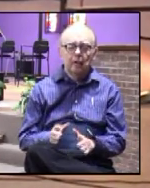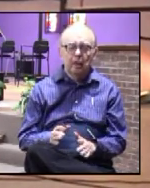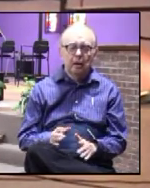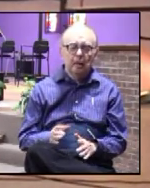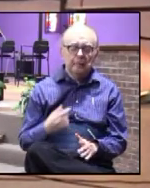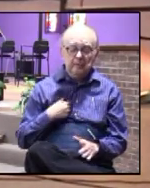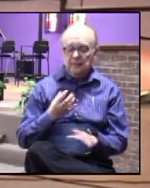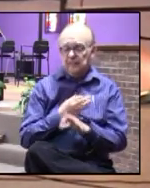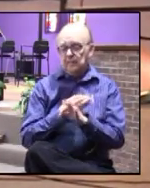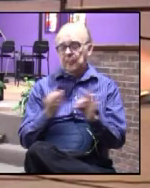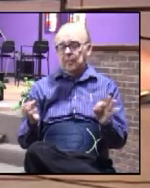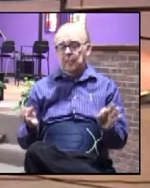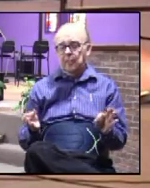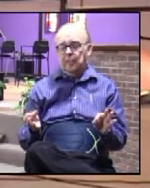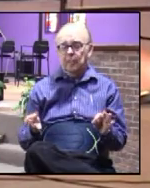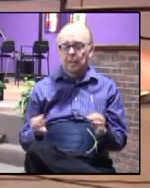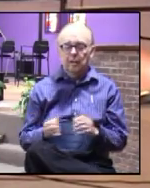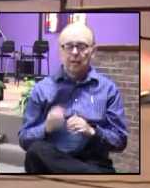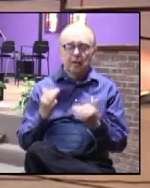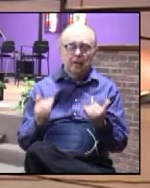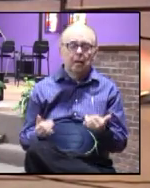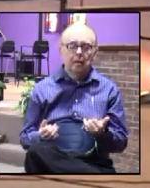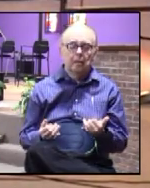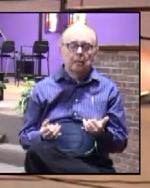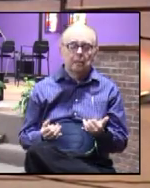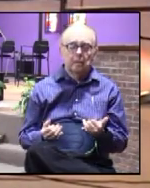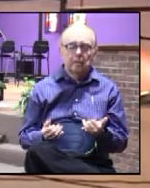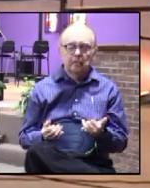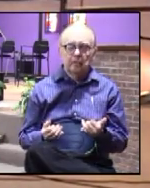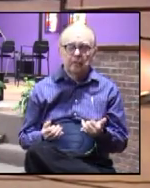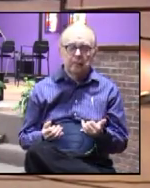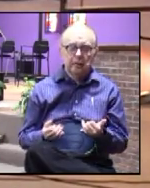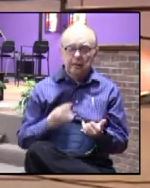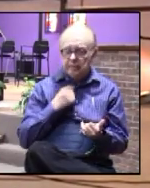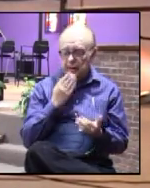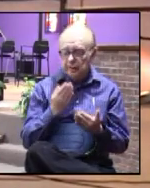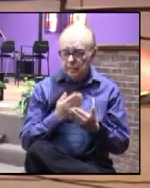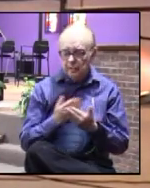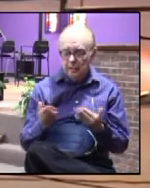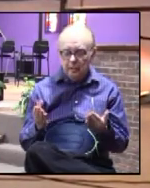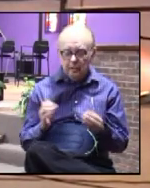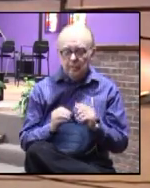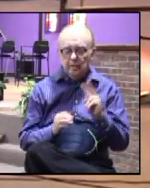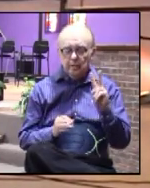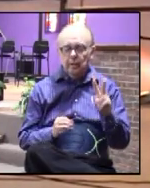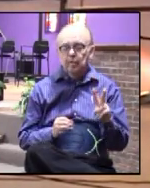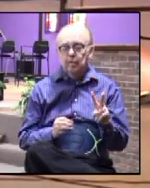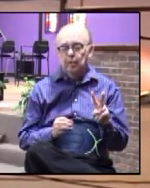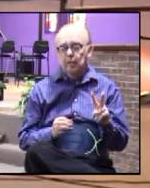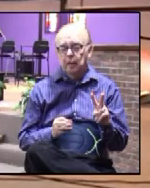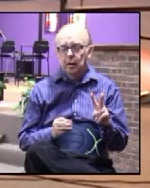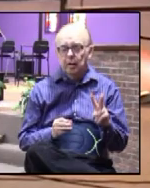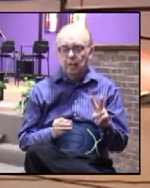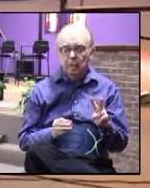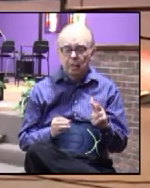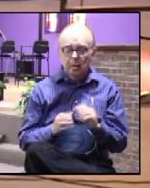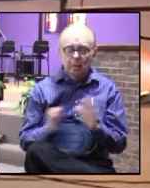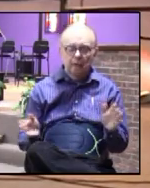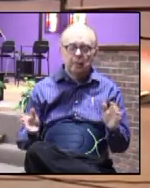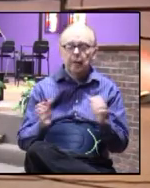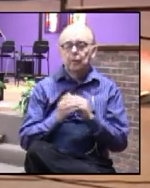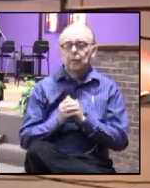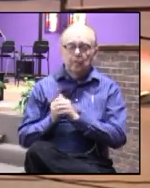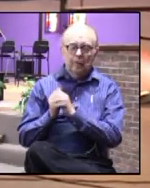I'm free in these things. Now, let me say this. Number two, without